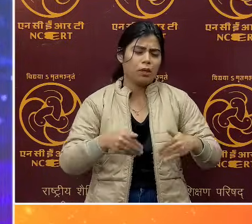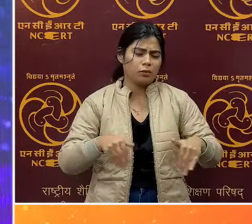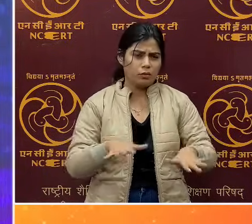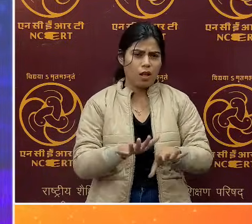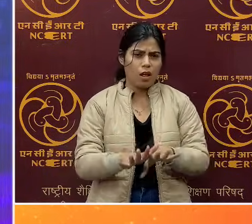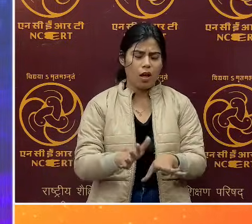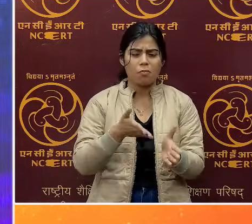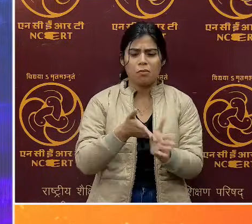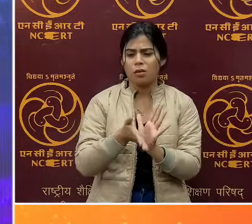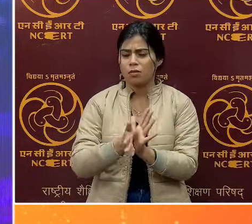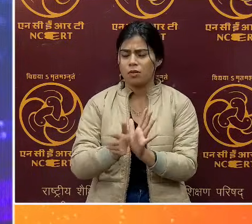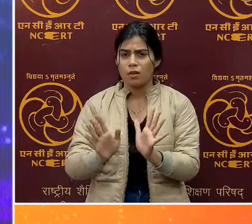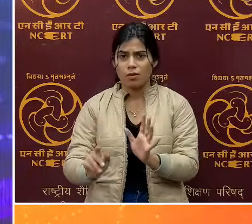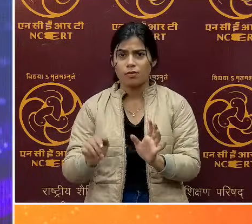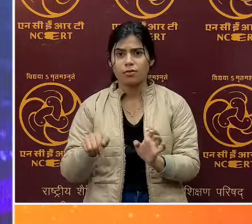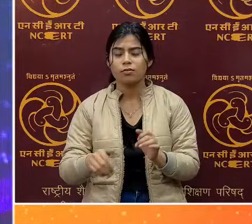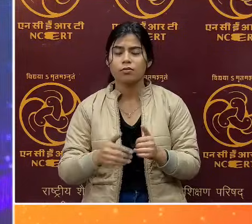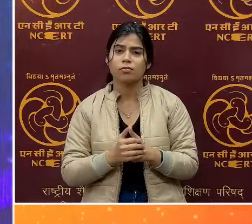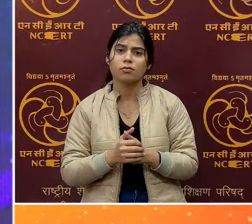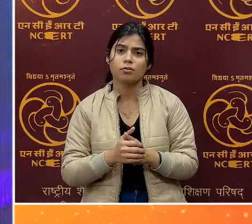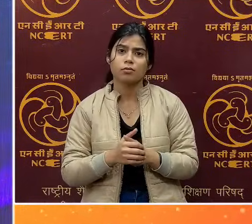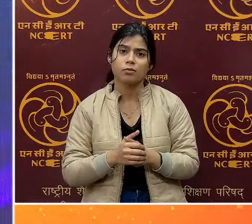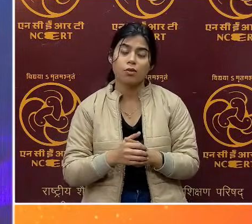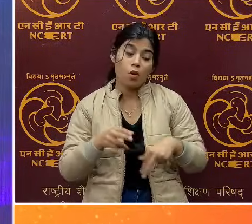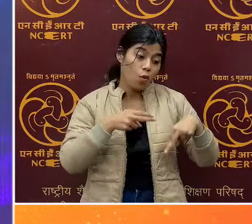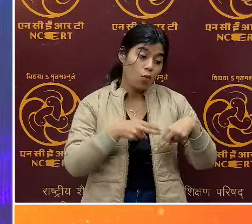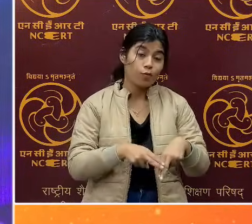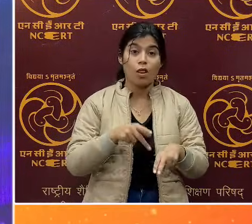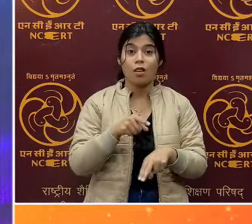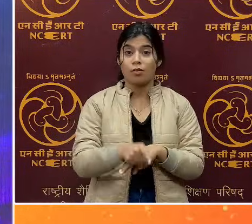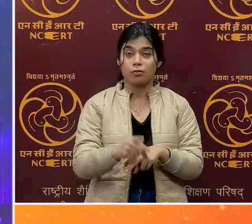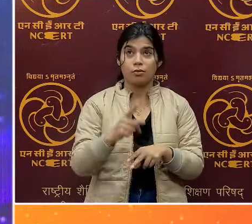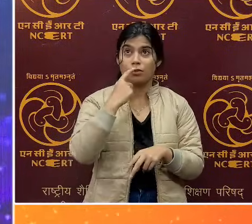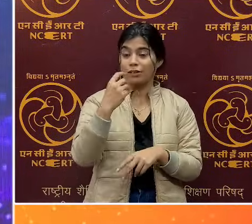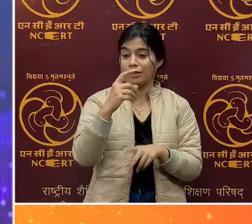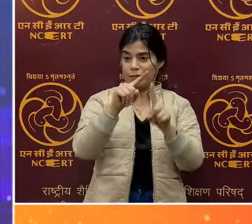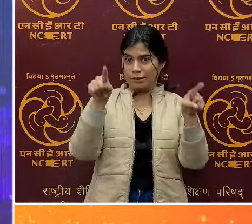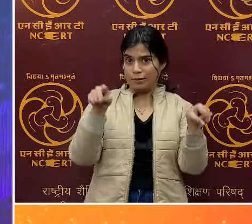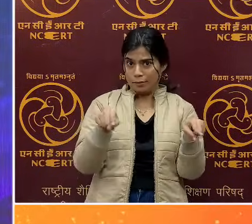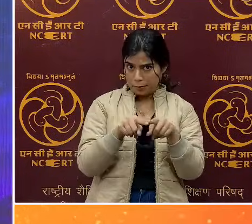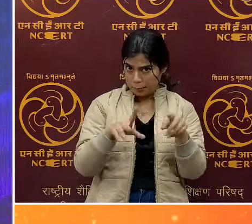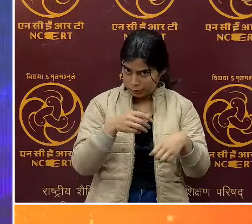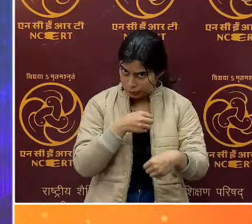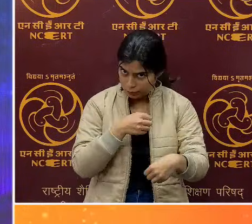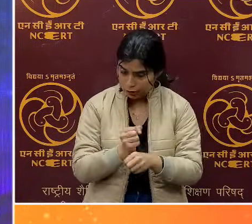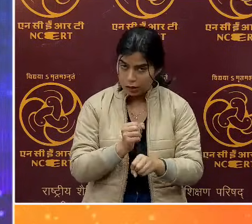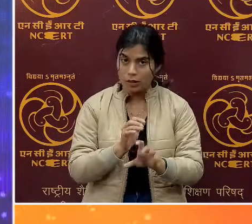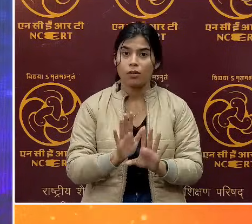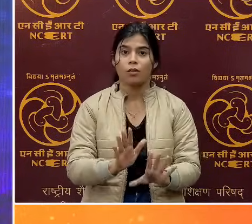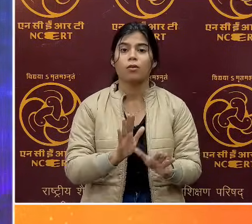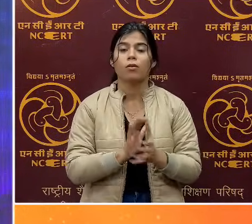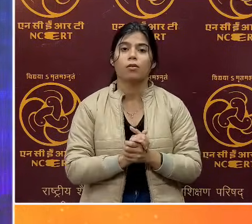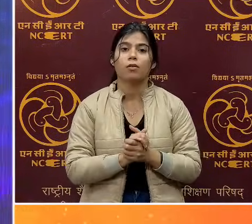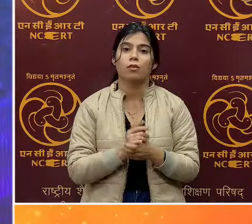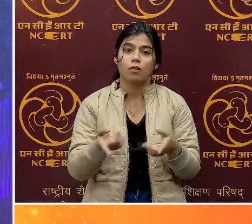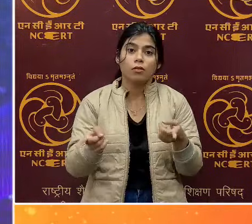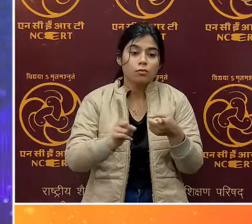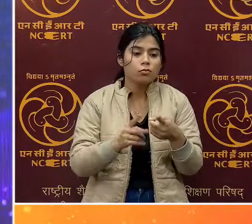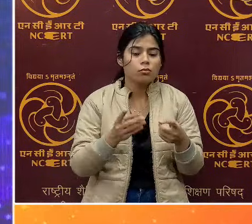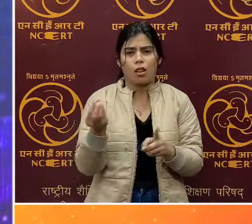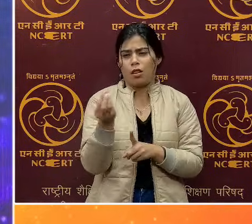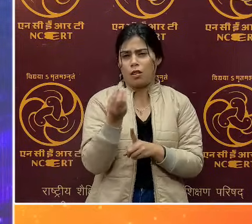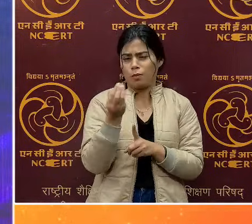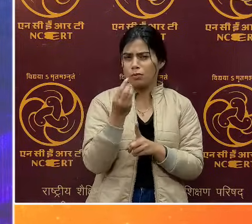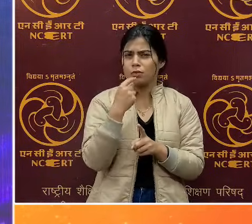wherein if those criterias got fulfilled, the image will form. Also, it happens that yes, some sort